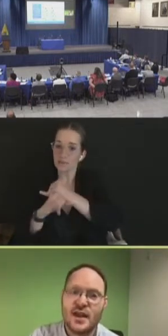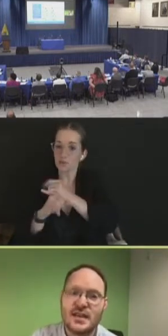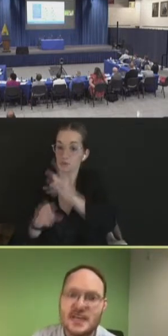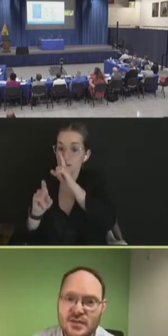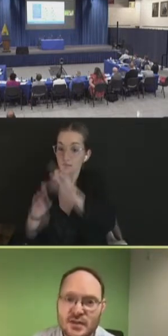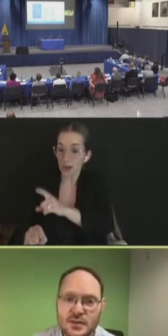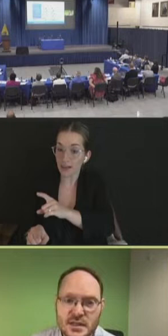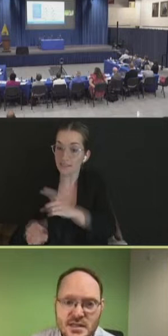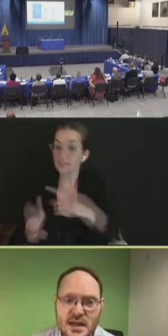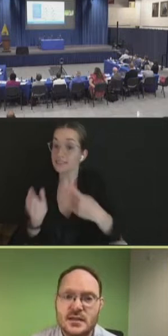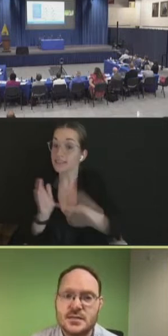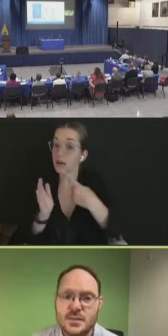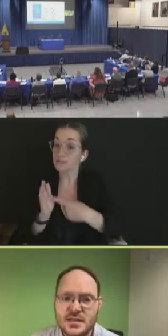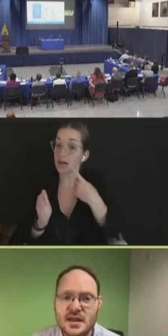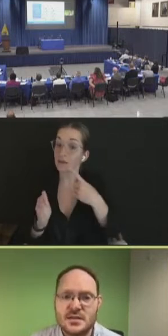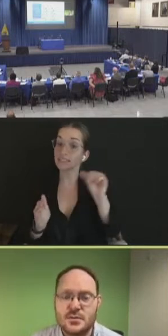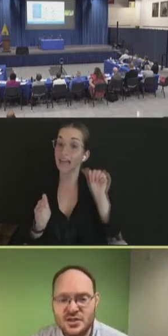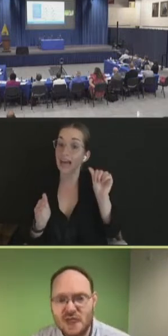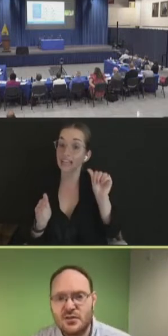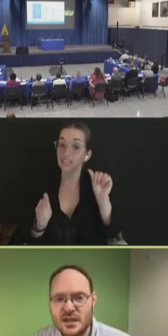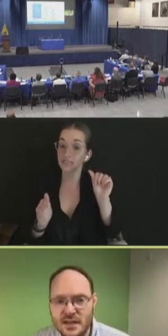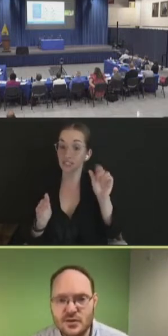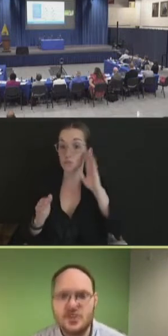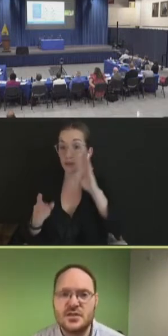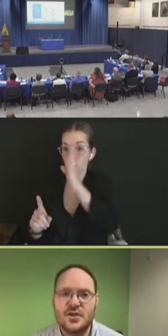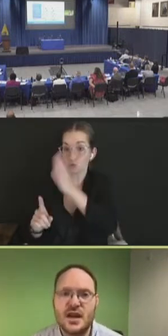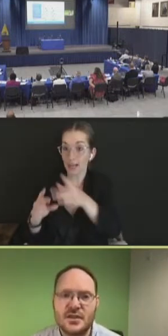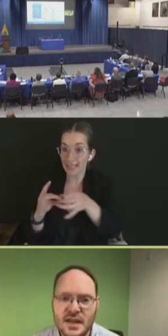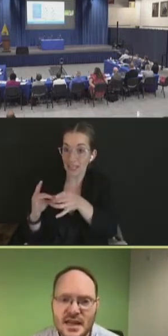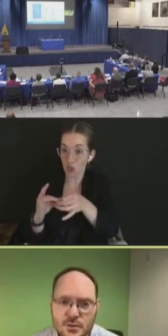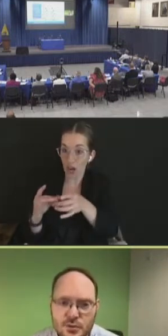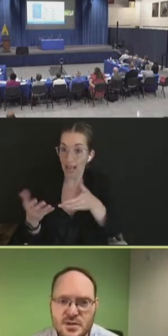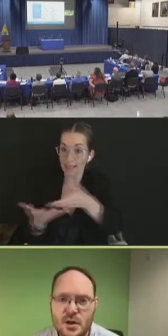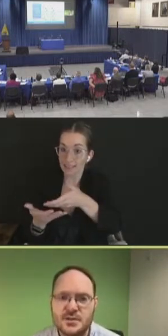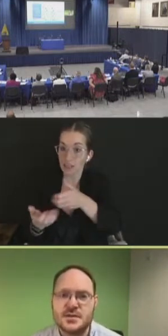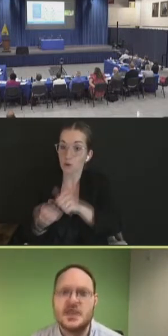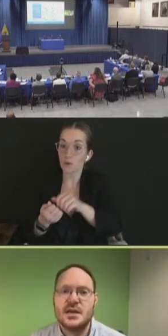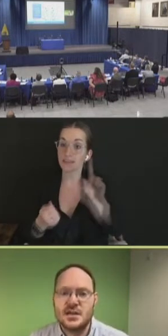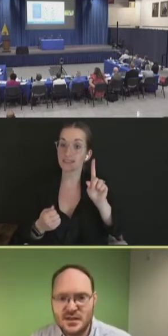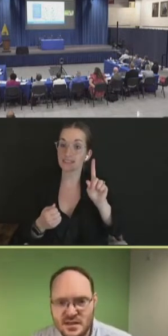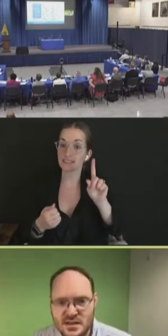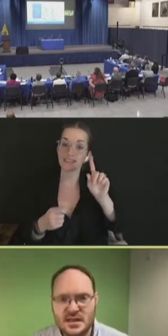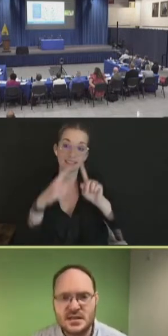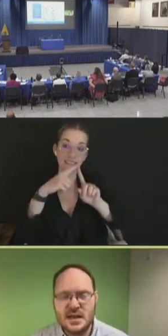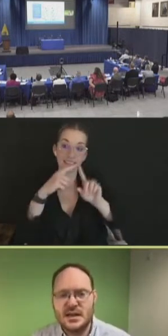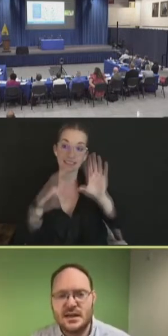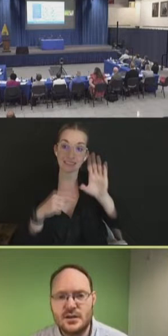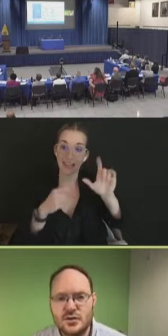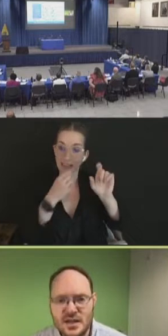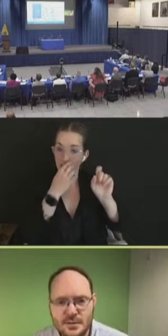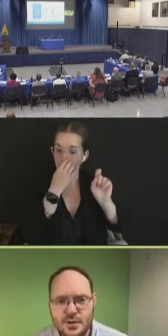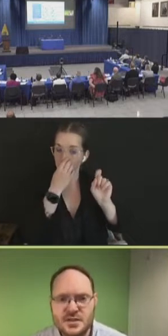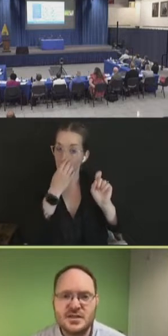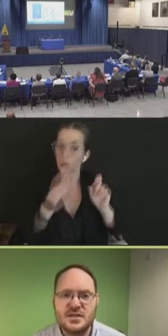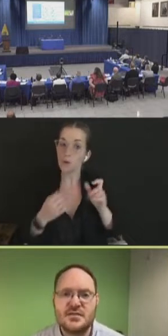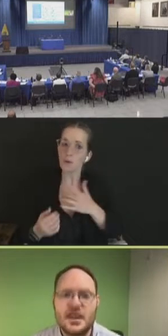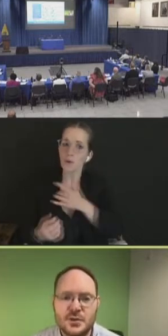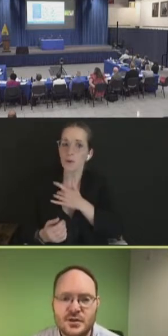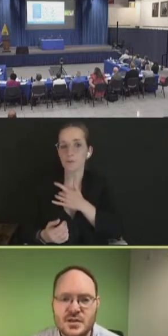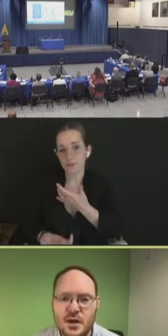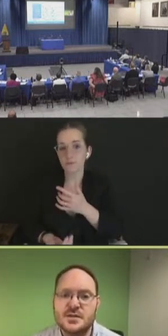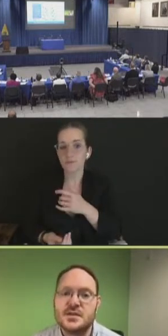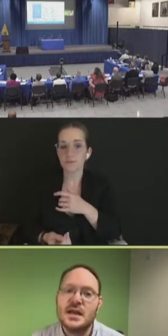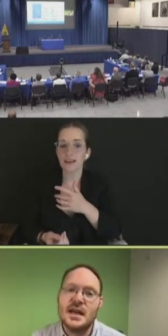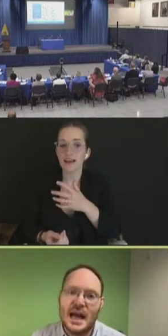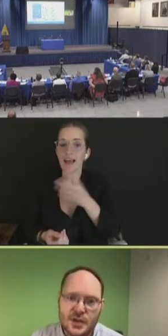can directly interact with T cells and B cells, but generally they usually drive an innate immune response. So this is usually a precision